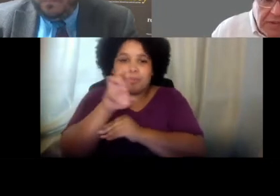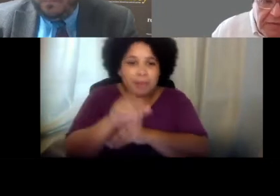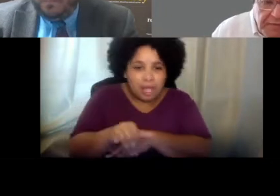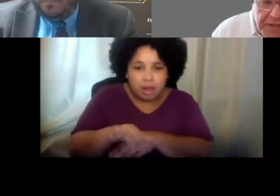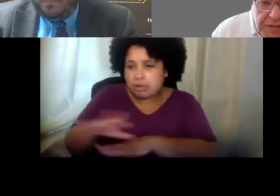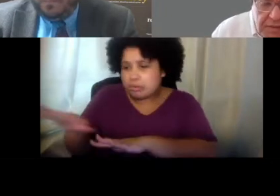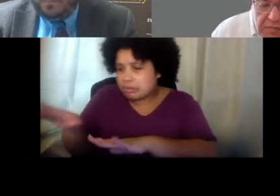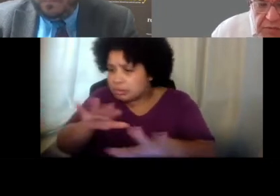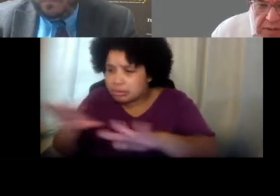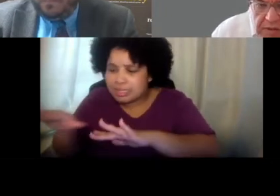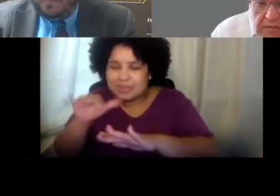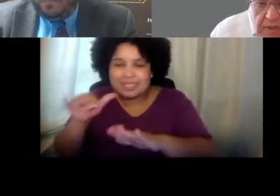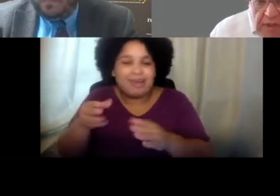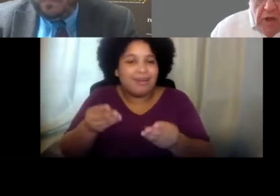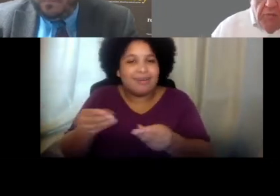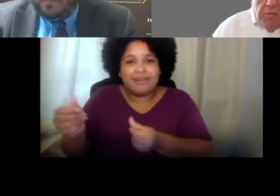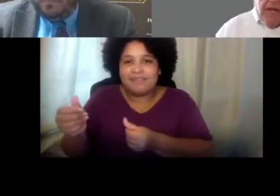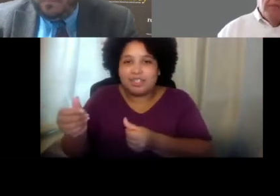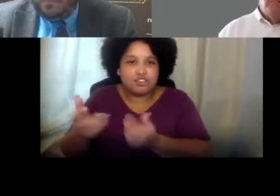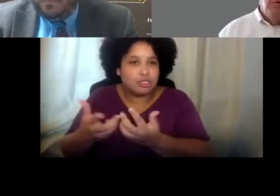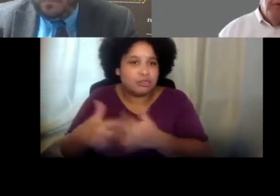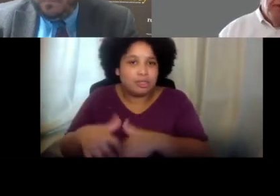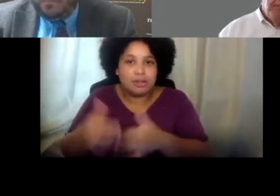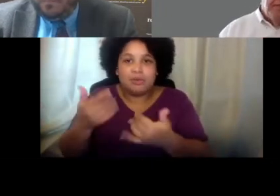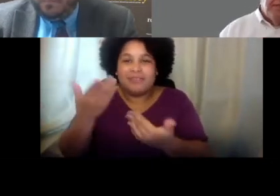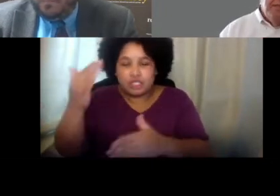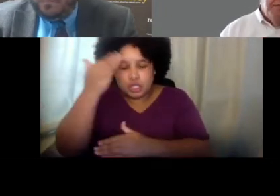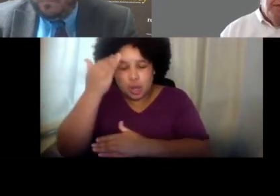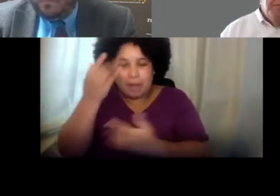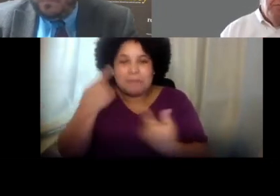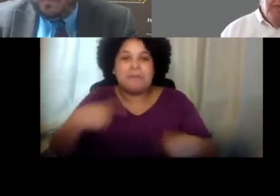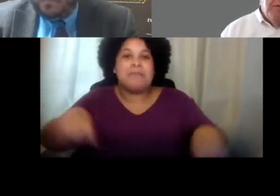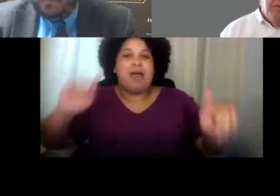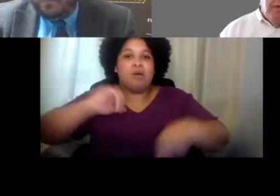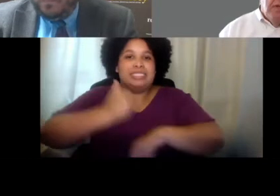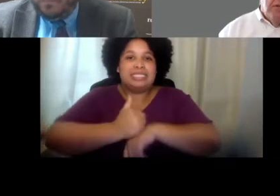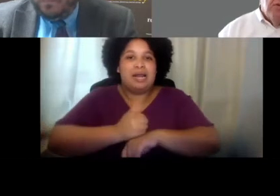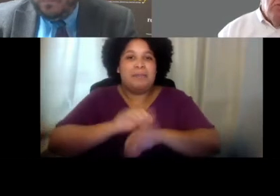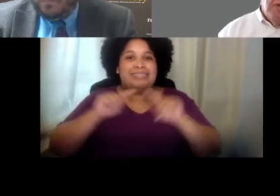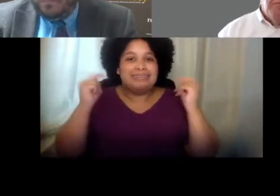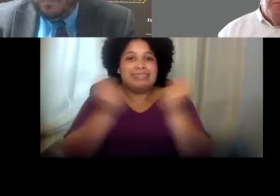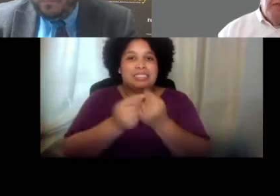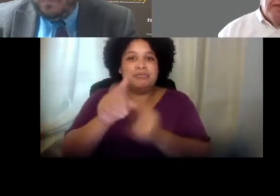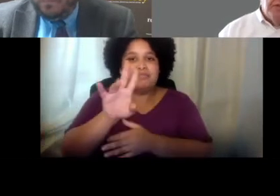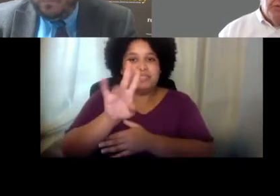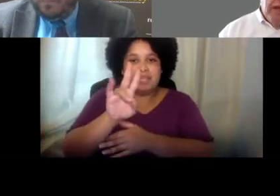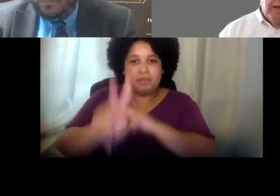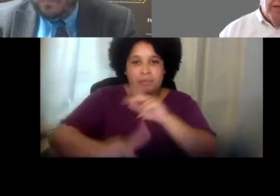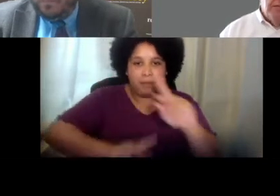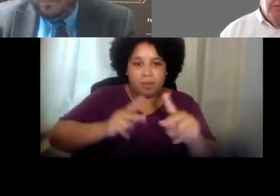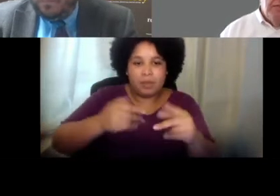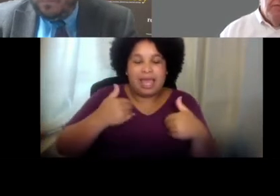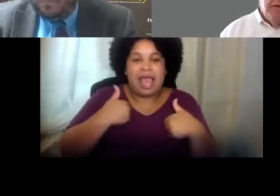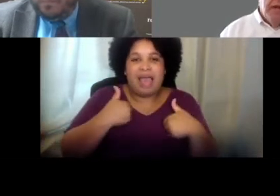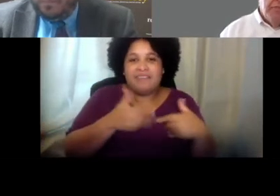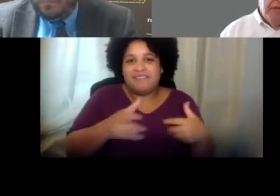which wasn't efficient, which we knew. But now we ponied up this team of 7 people. So we have a fast track to deliver accommodations